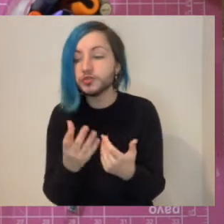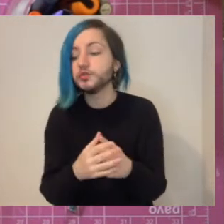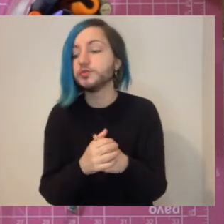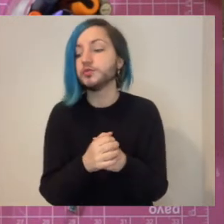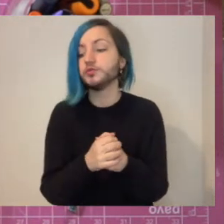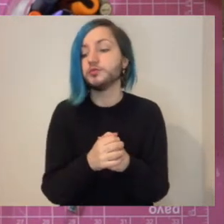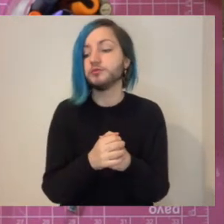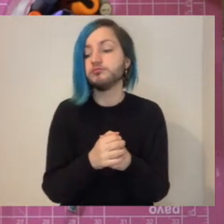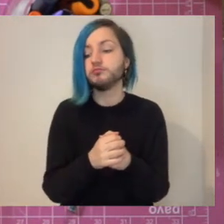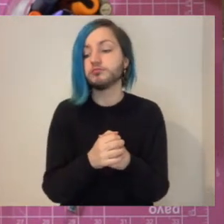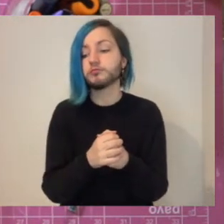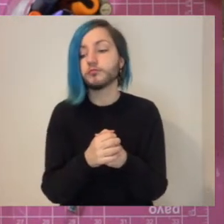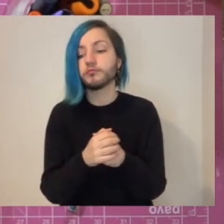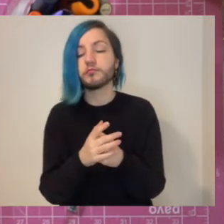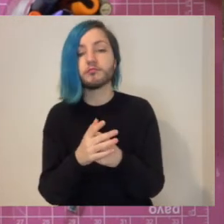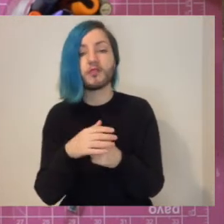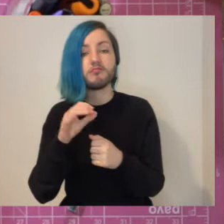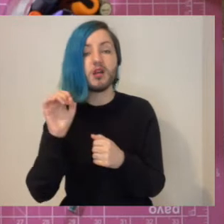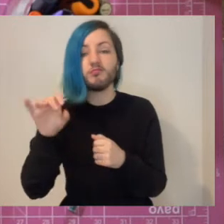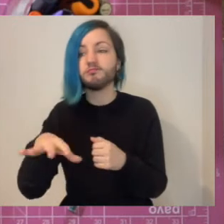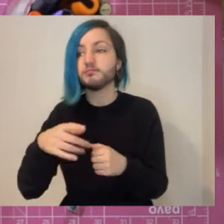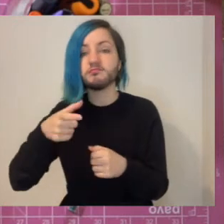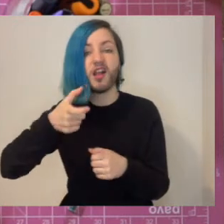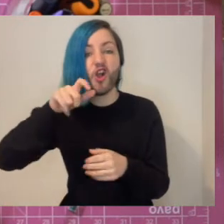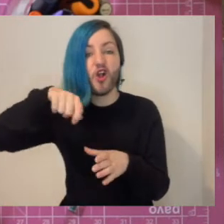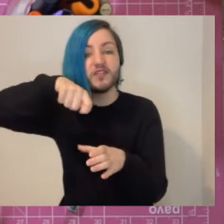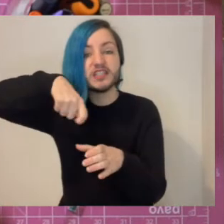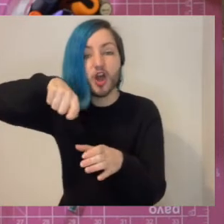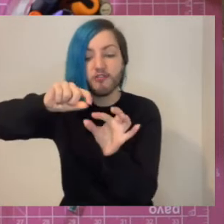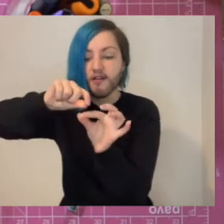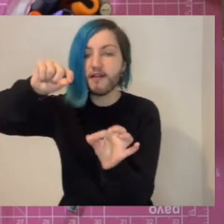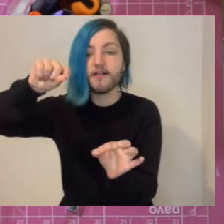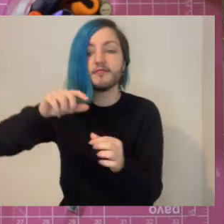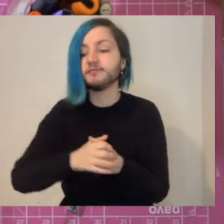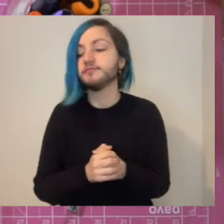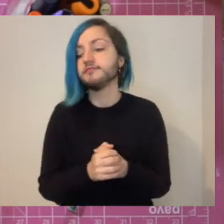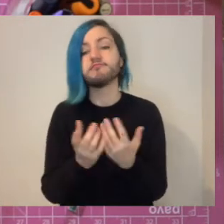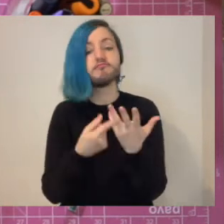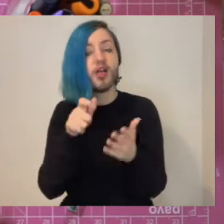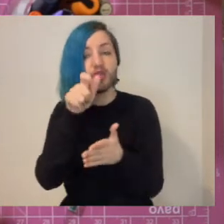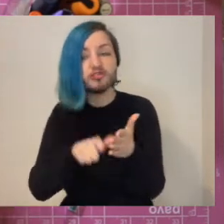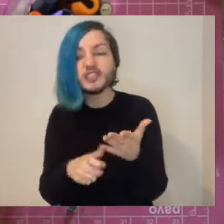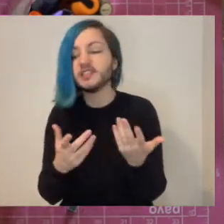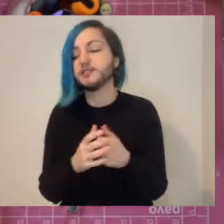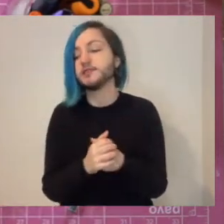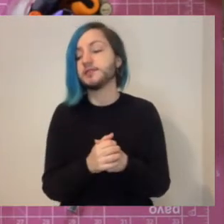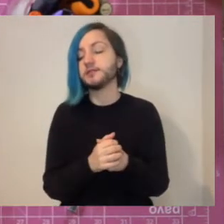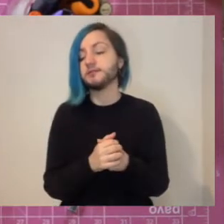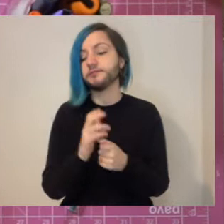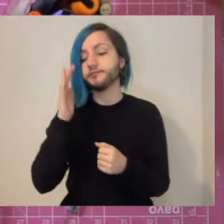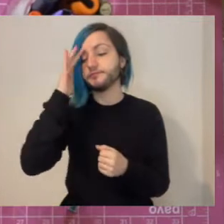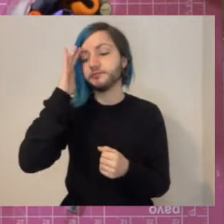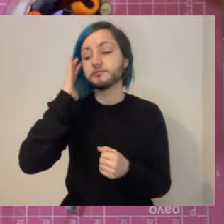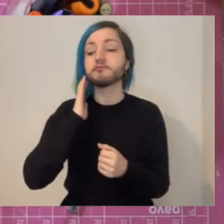tissue, some abandoned sort of like coffee stirrers, another receipt. So I'm just going